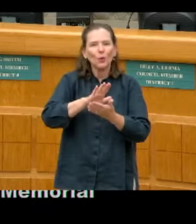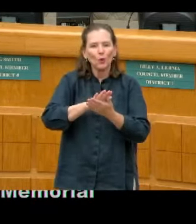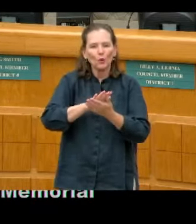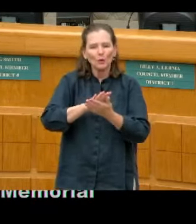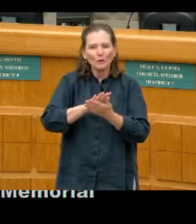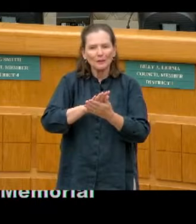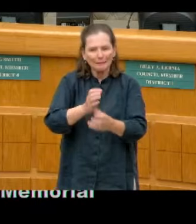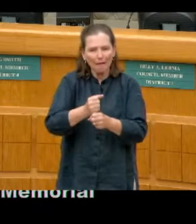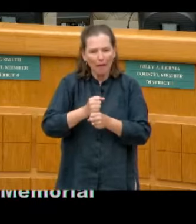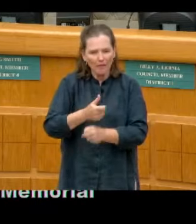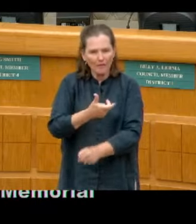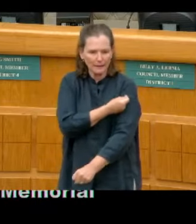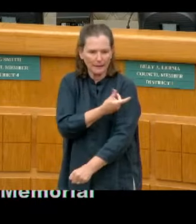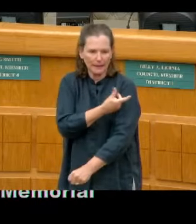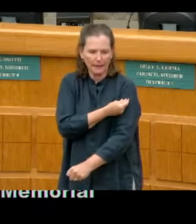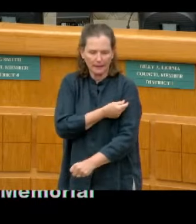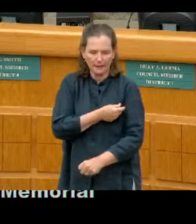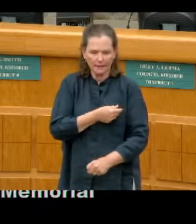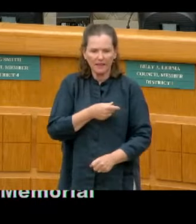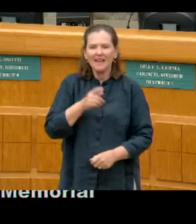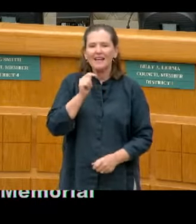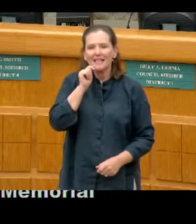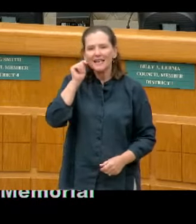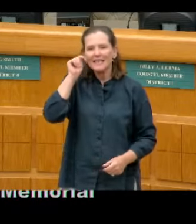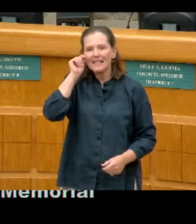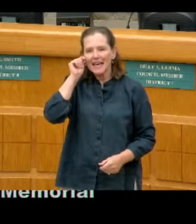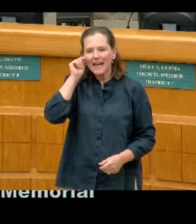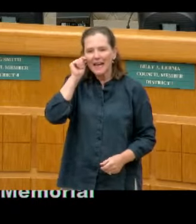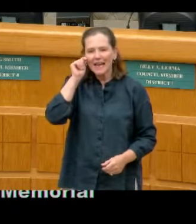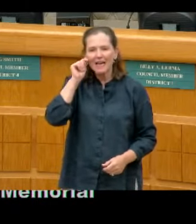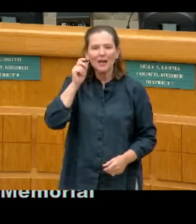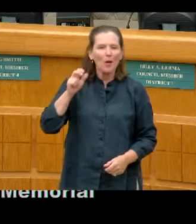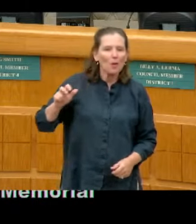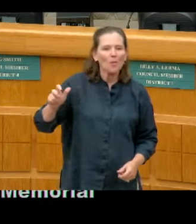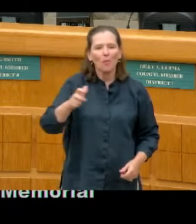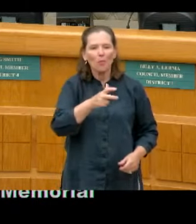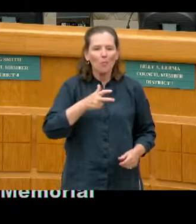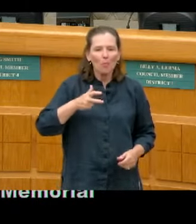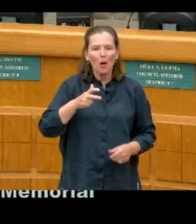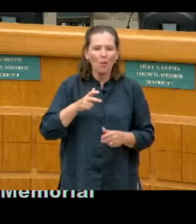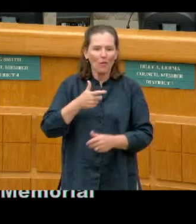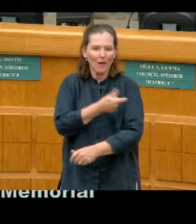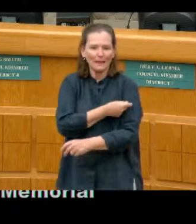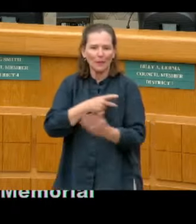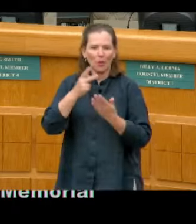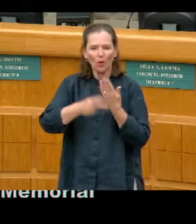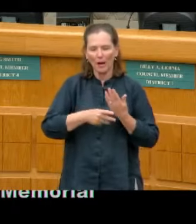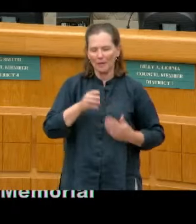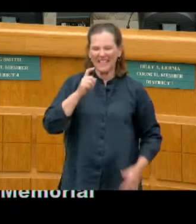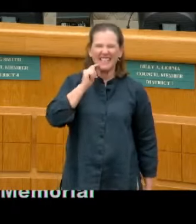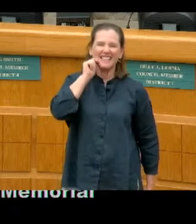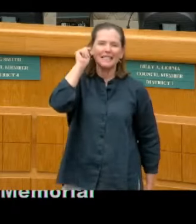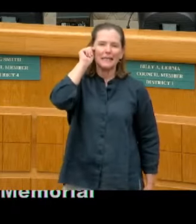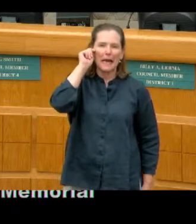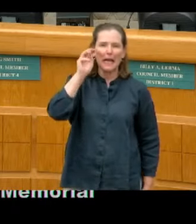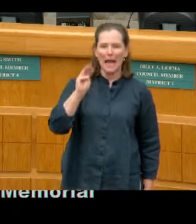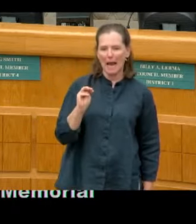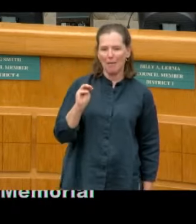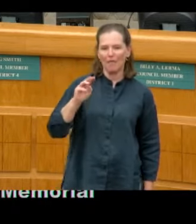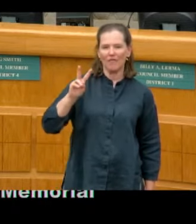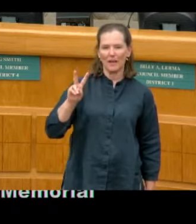exciting for us. The Teen Mobile Vaccination Program, also known as Teen MVP, kicked off today at Atkins Middle